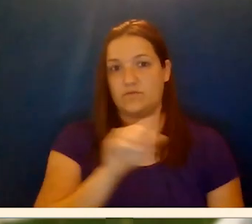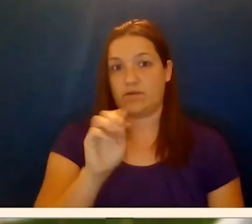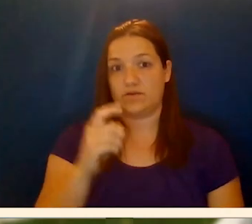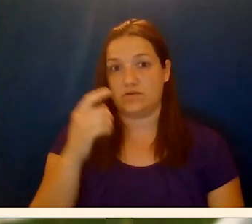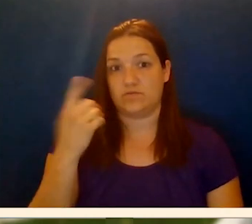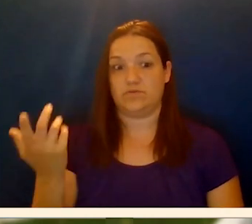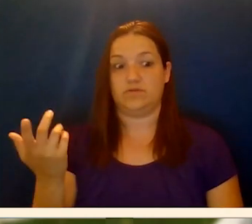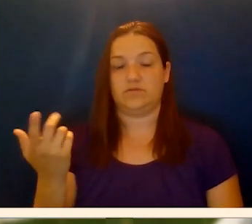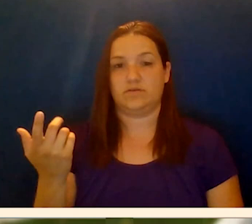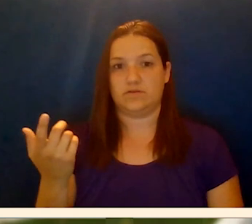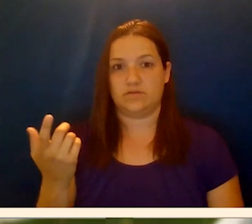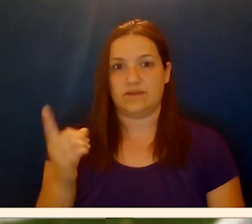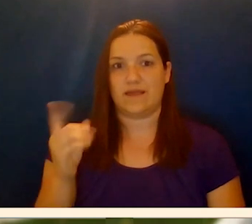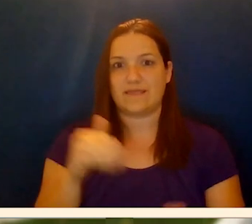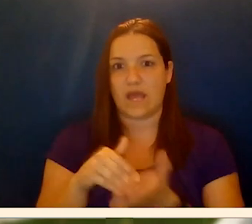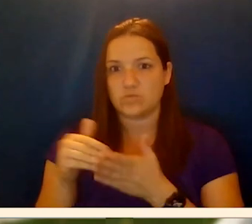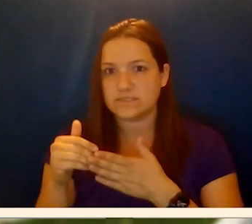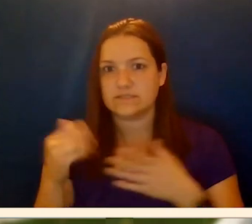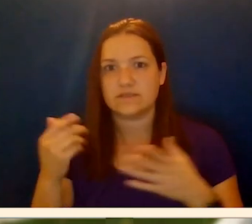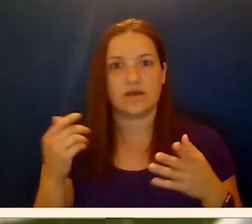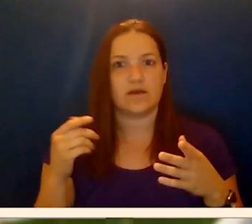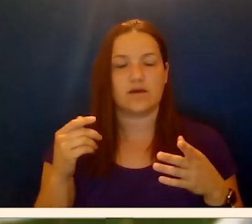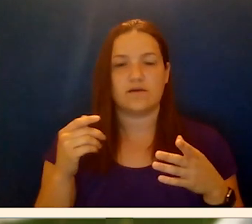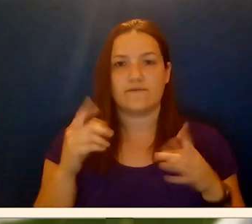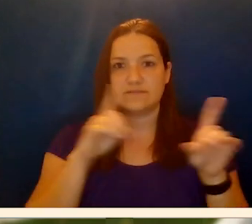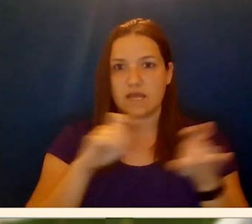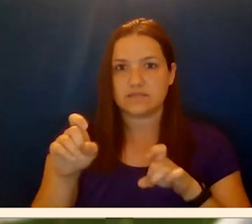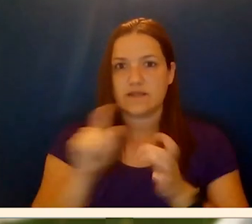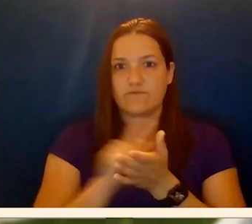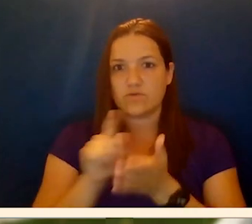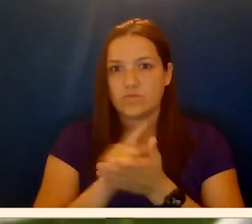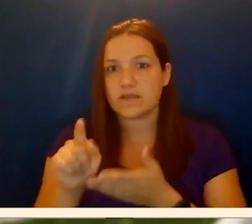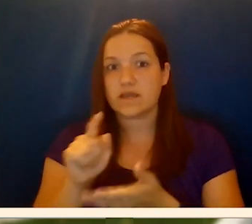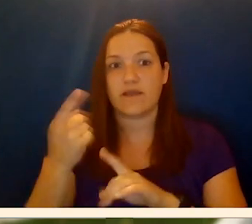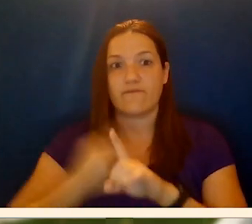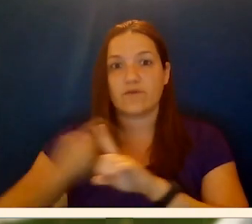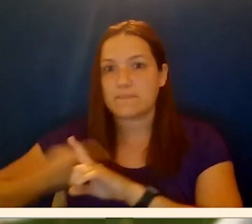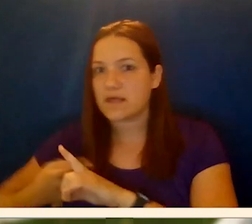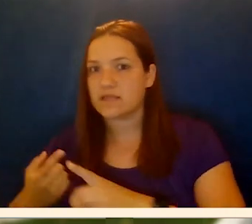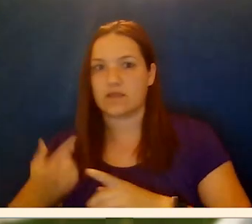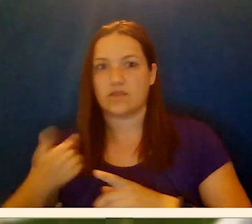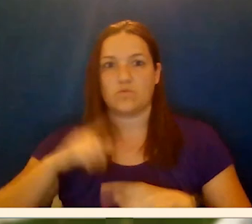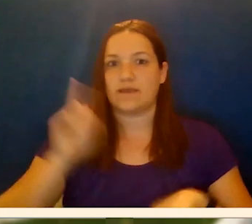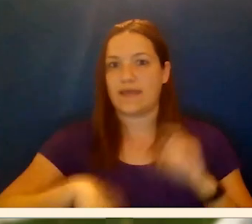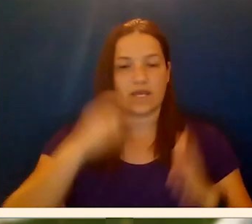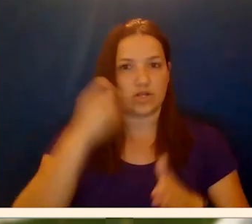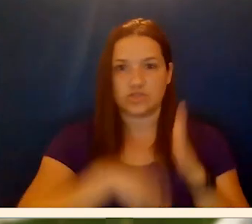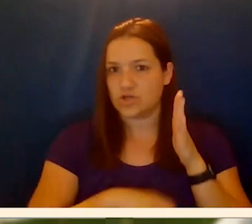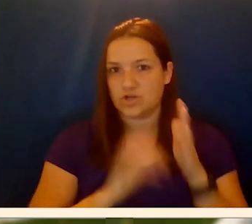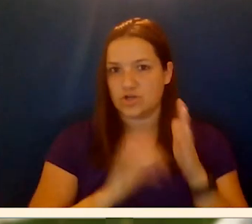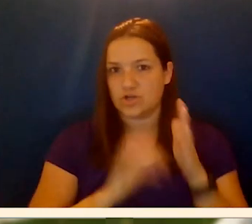tests every week, every month, and we cannot charge our employees for that test. So that financial burden